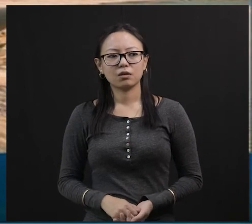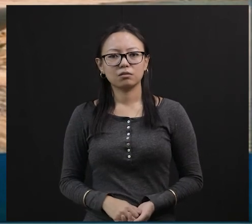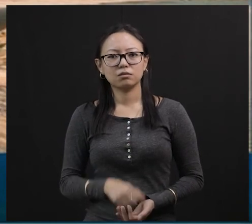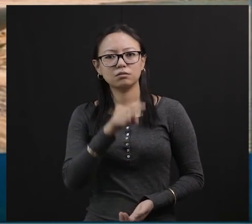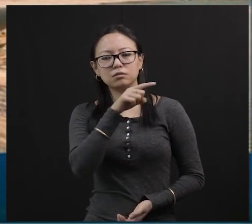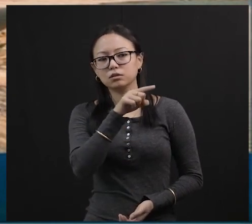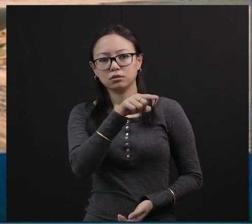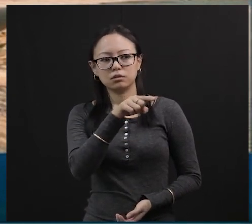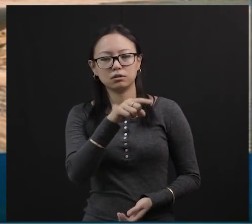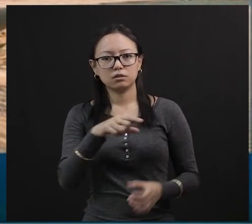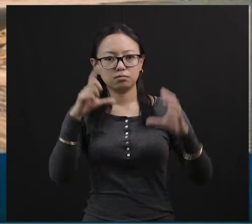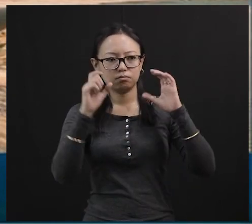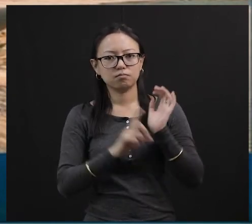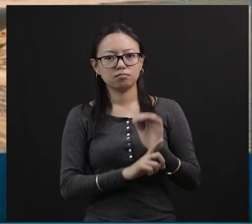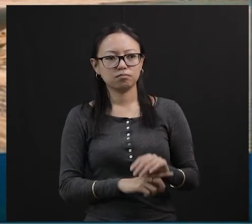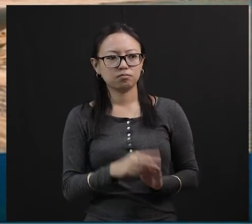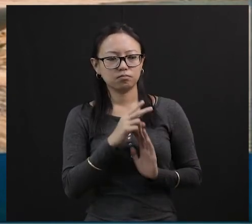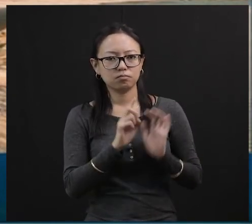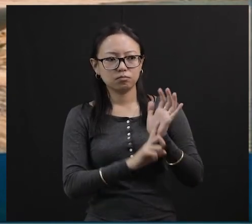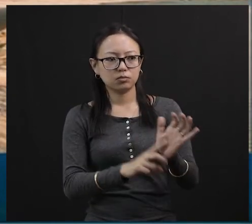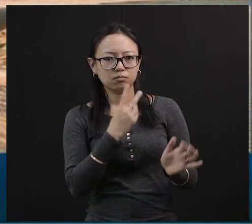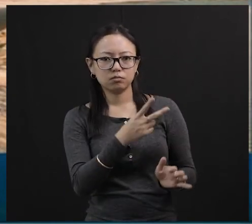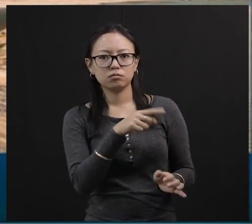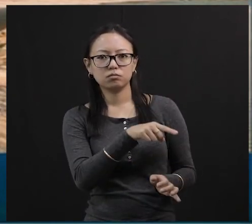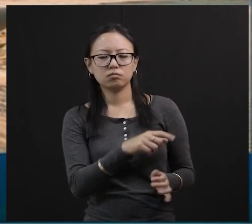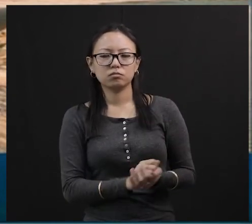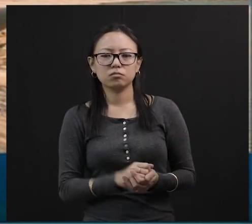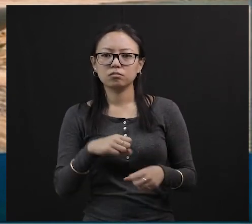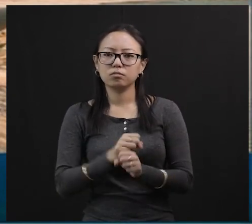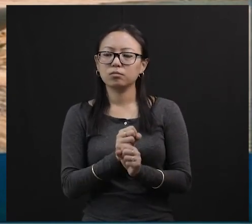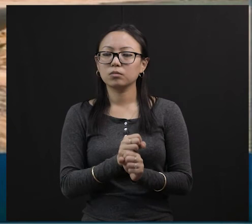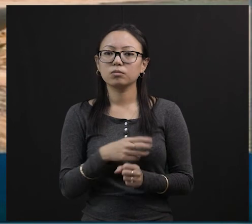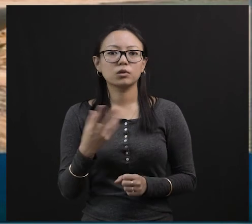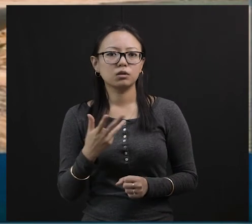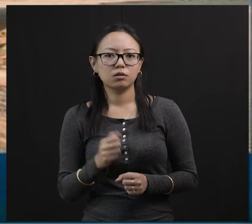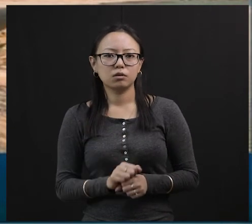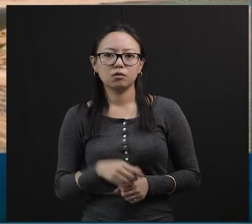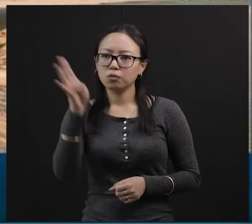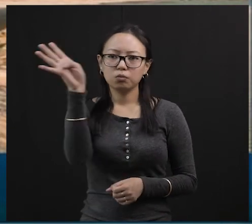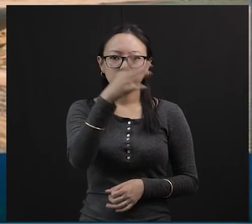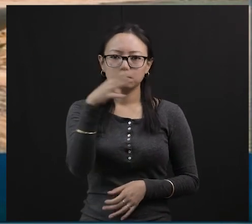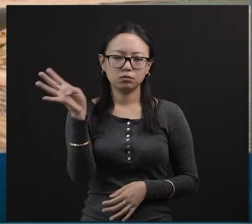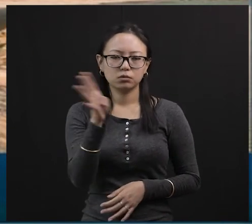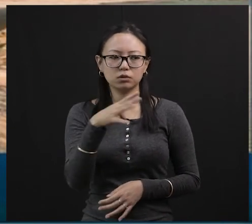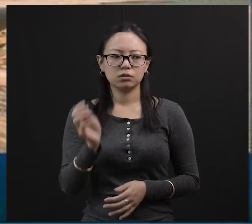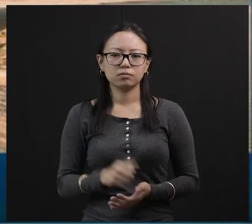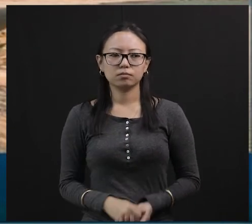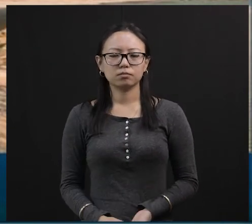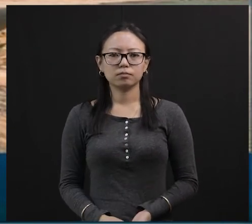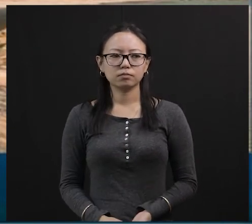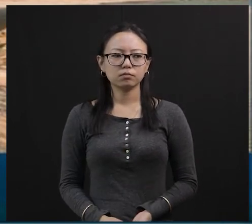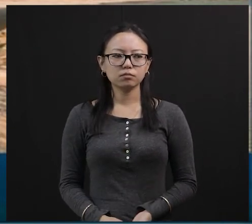wind. And all the dust particles you can see down there, they're all soil formed by this.